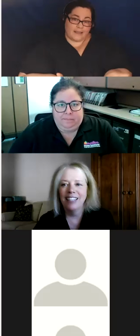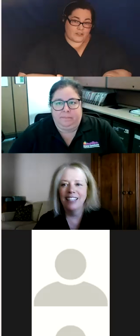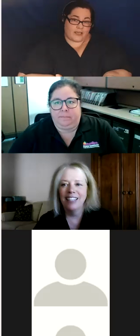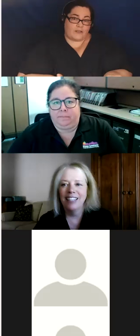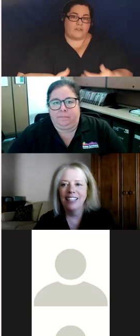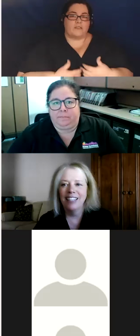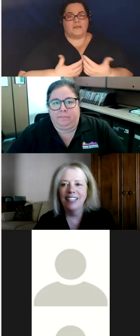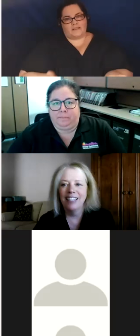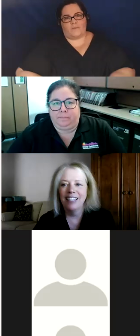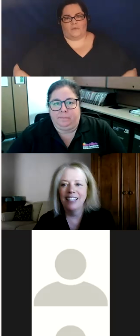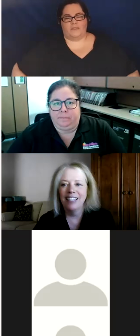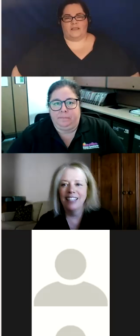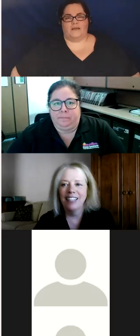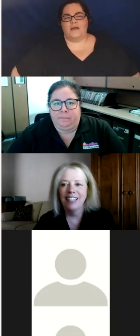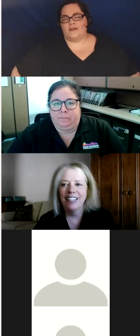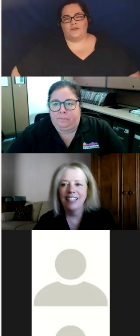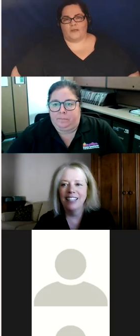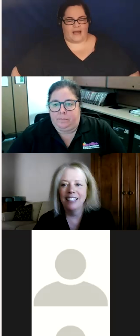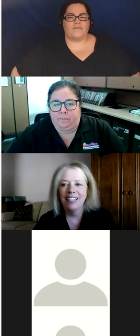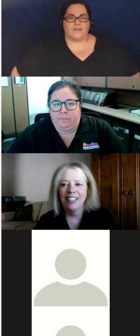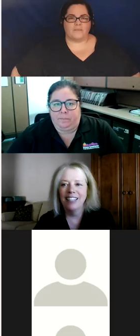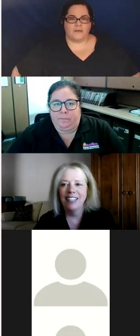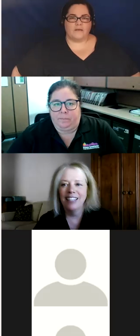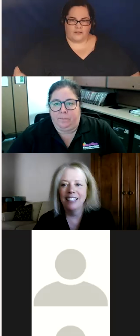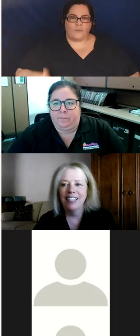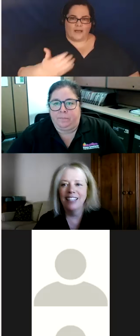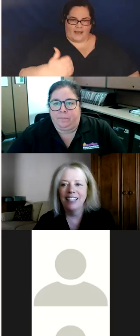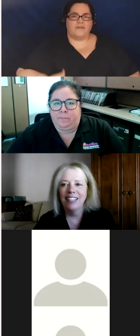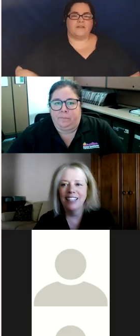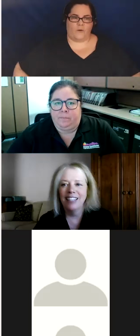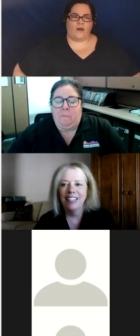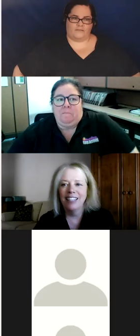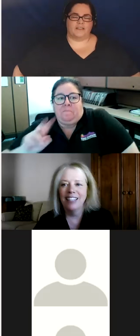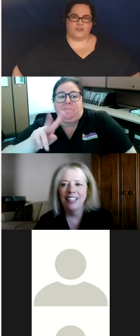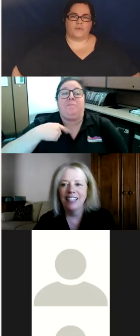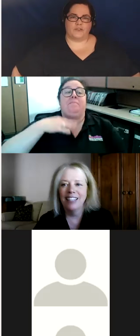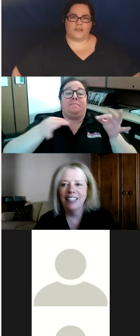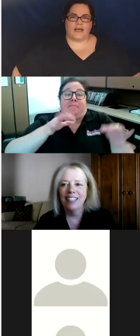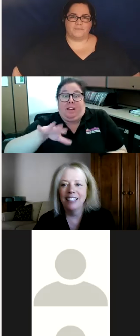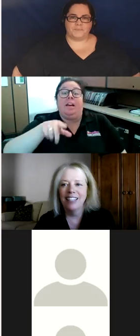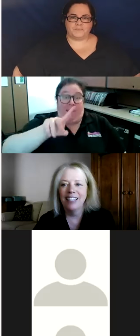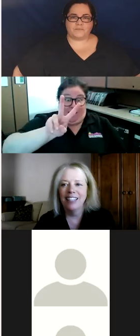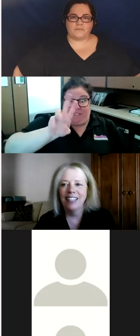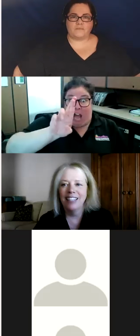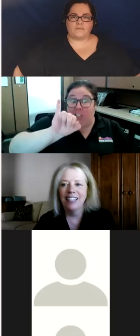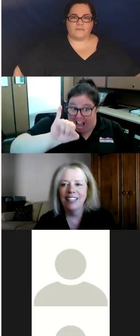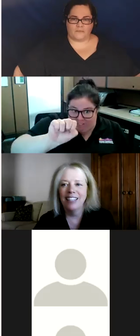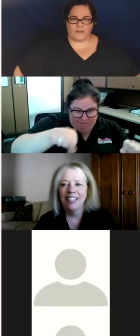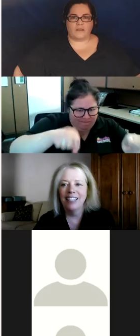like a cancer diagnosis because they want to protect them. You don't want to have an unqualified interpreter doing that.